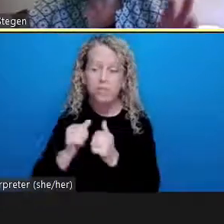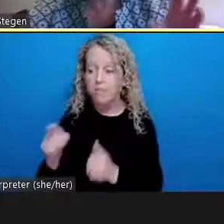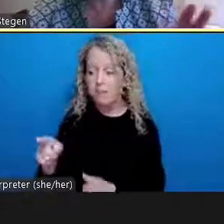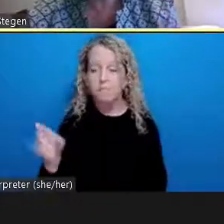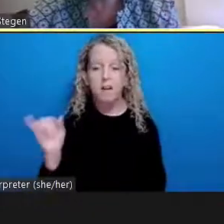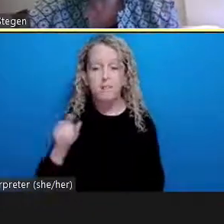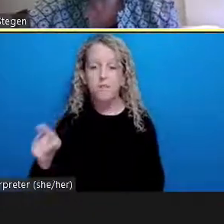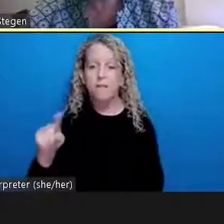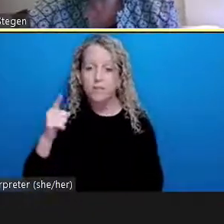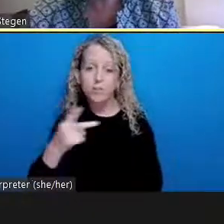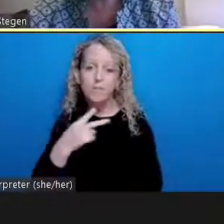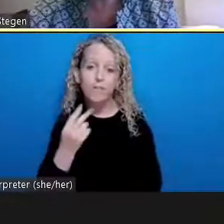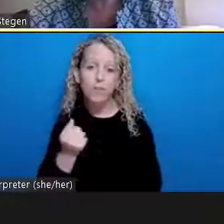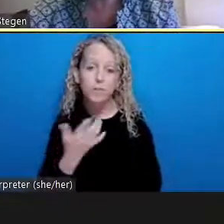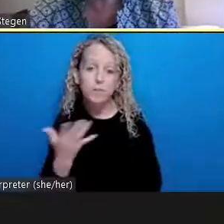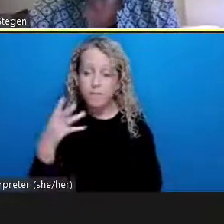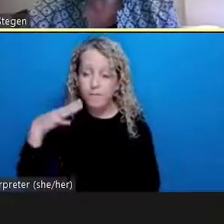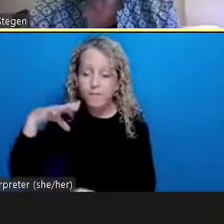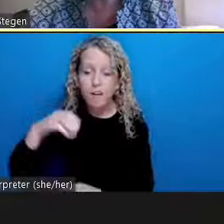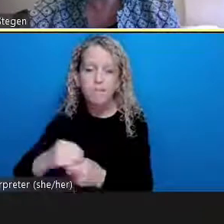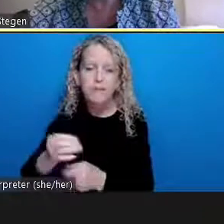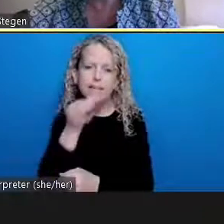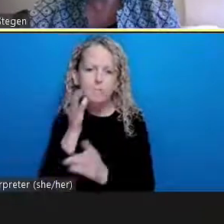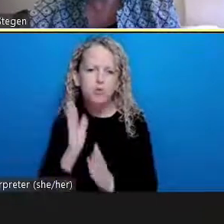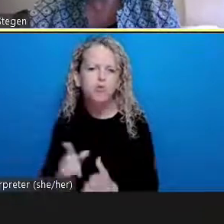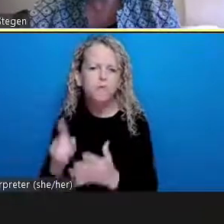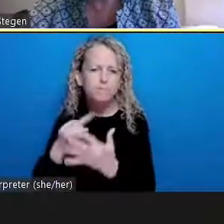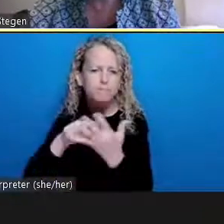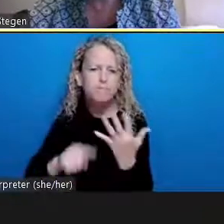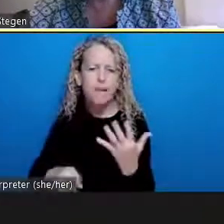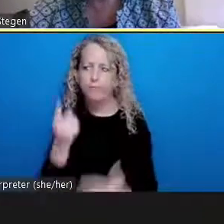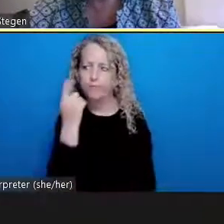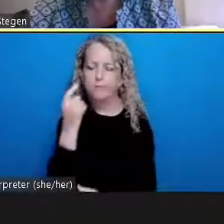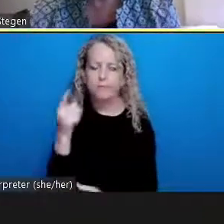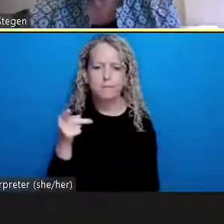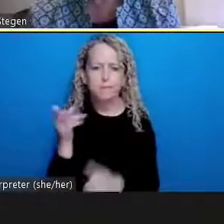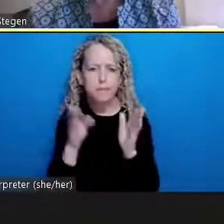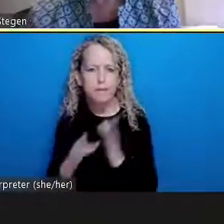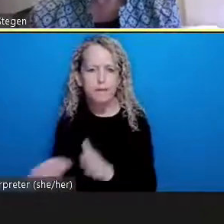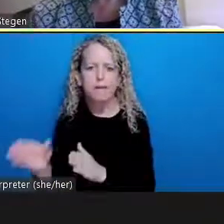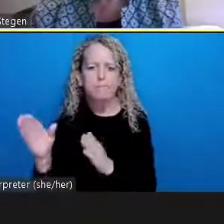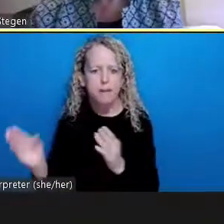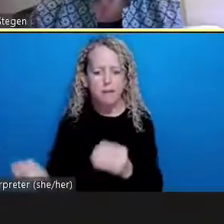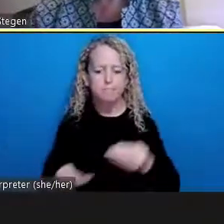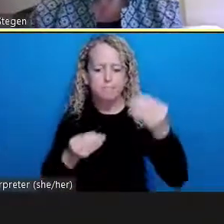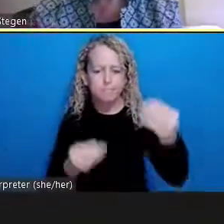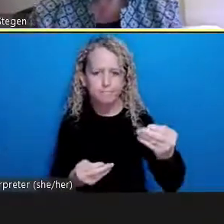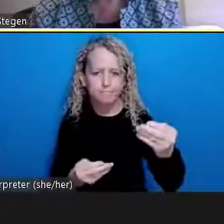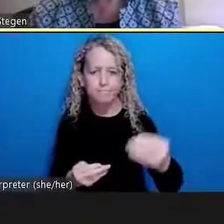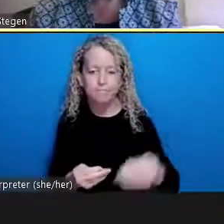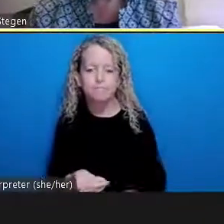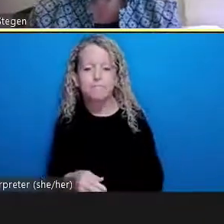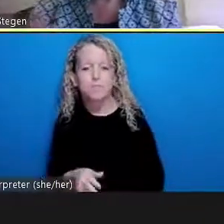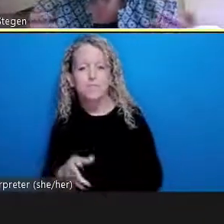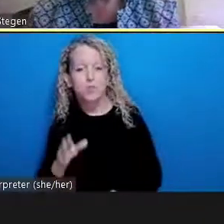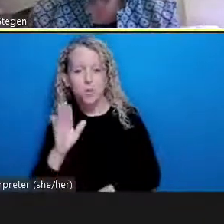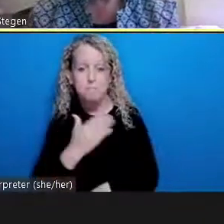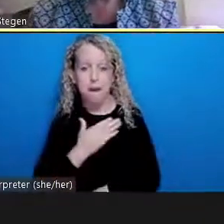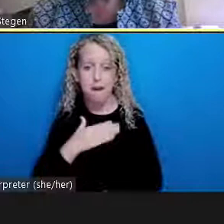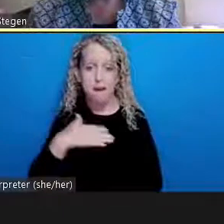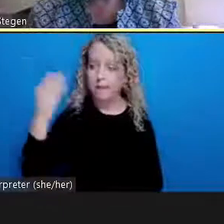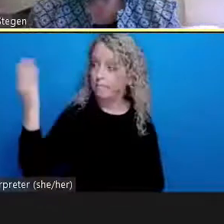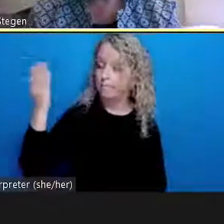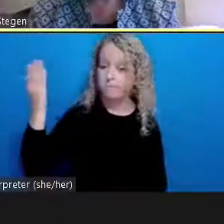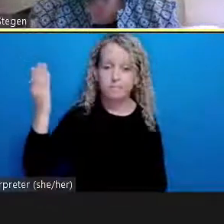first voice, as well as the recent plan that they brought forward. So the overview that I've provided is at a